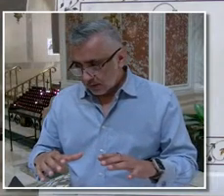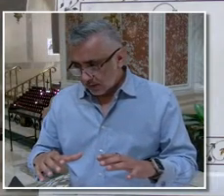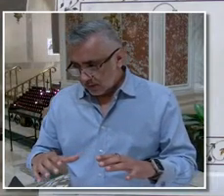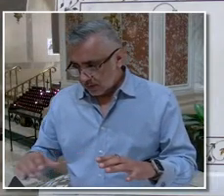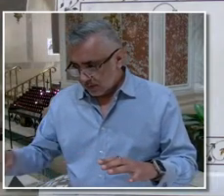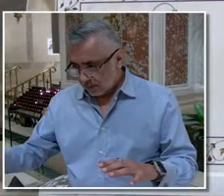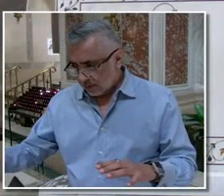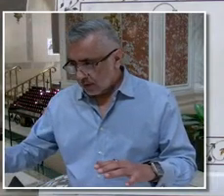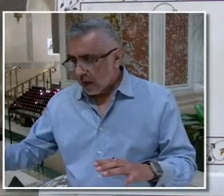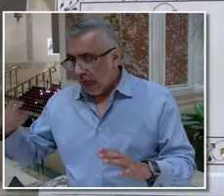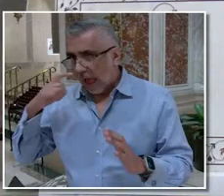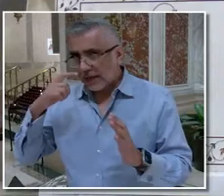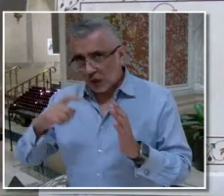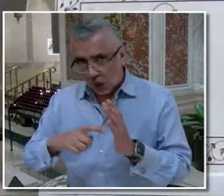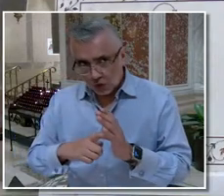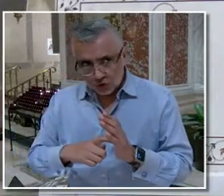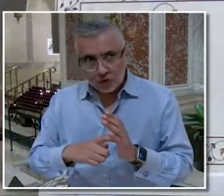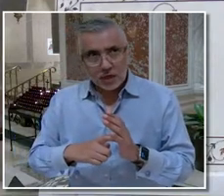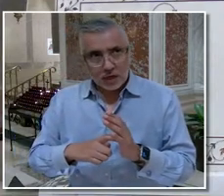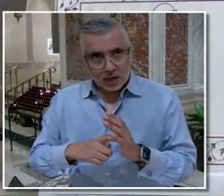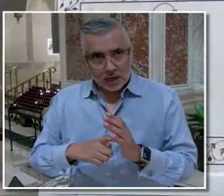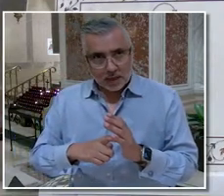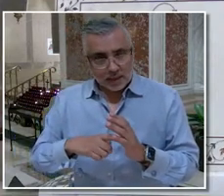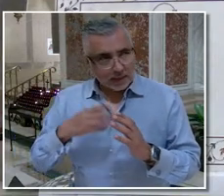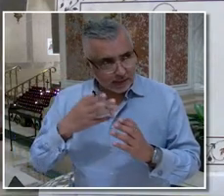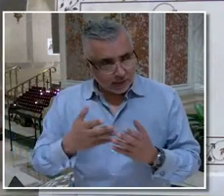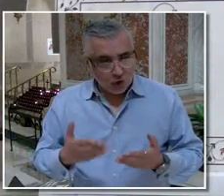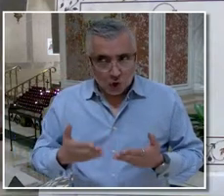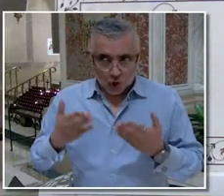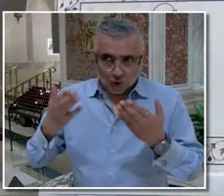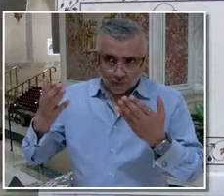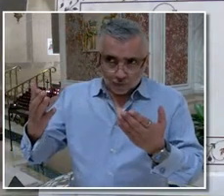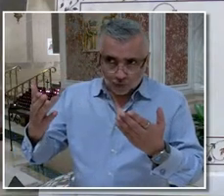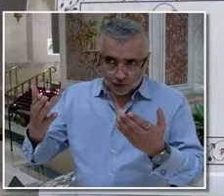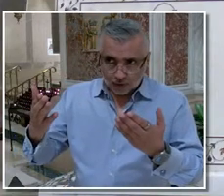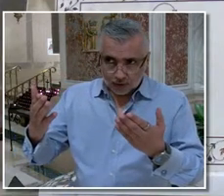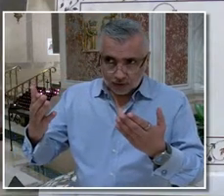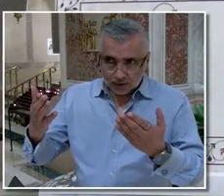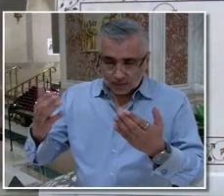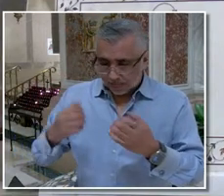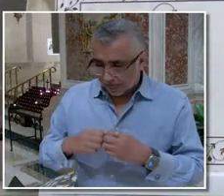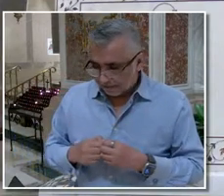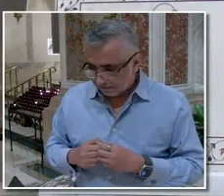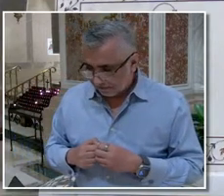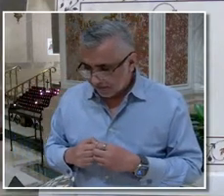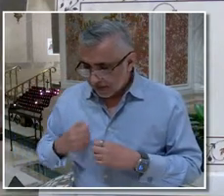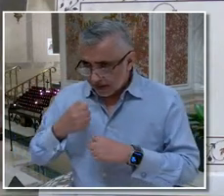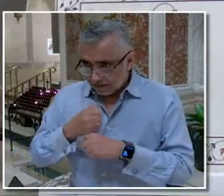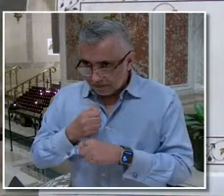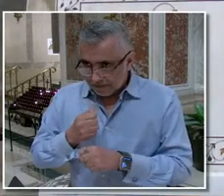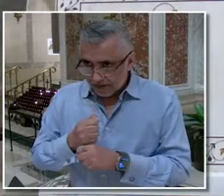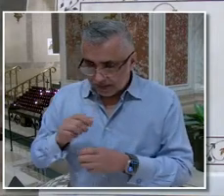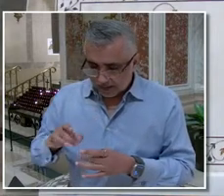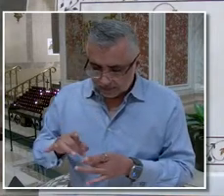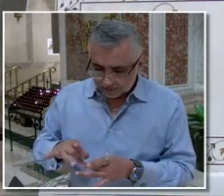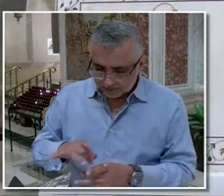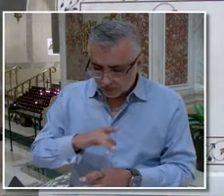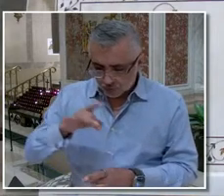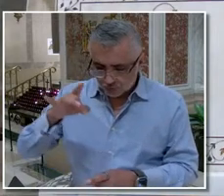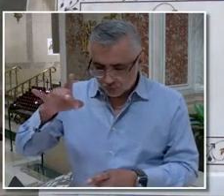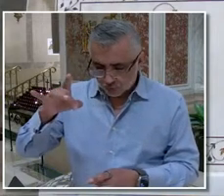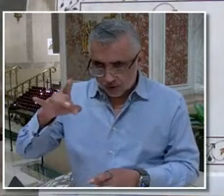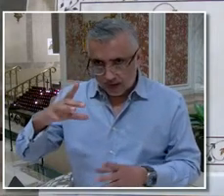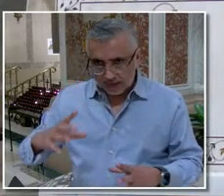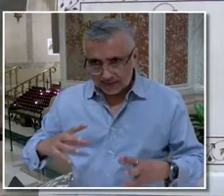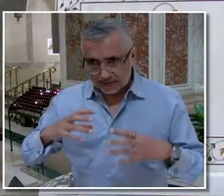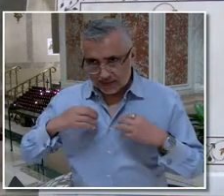to bless, acknowledge, and approve this offering in every respect. Make it spiritual and